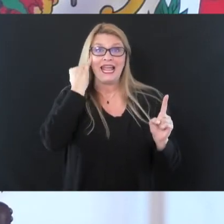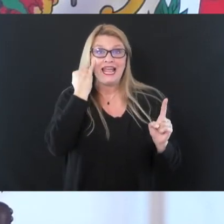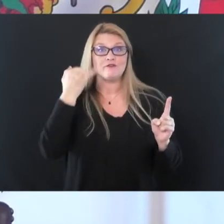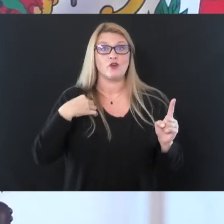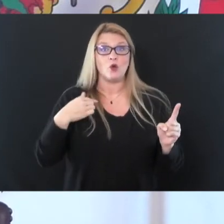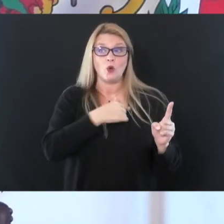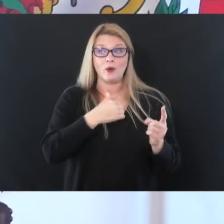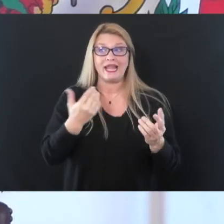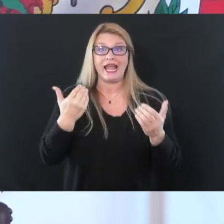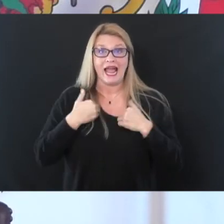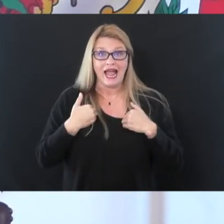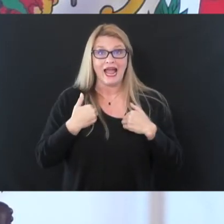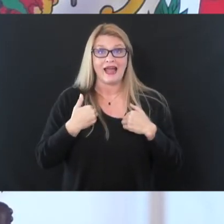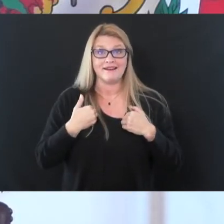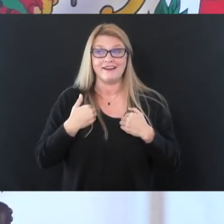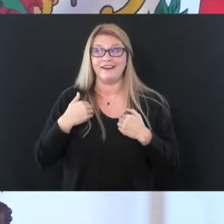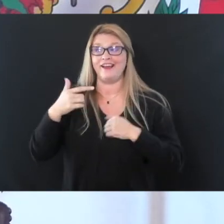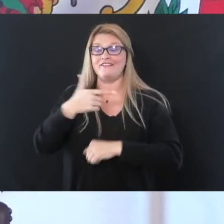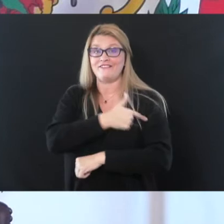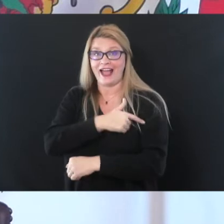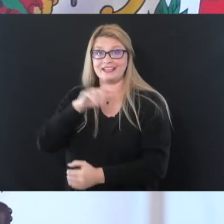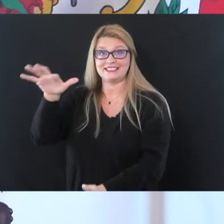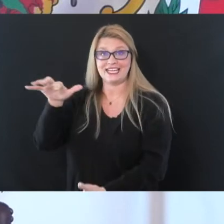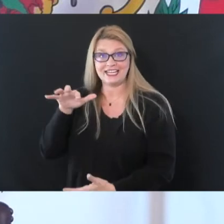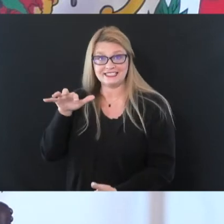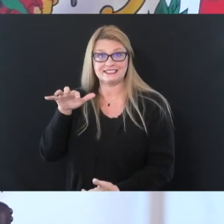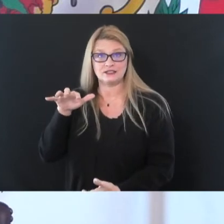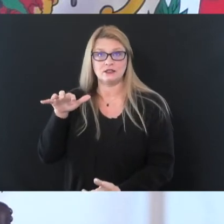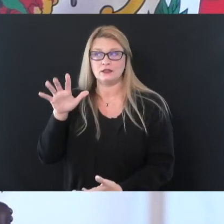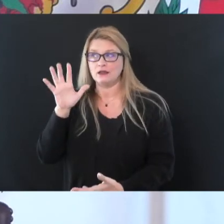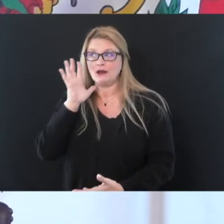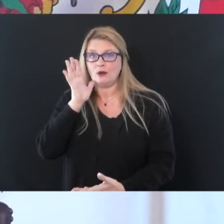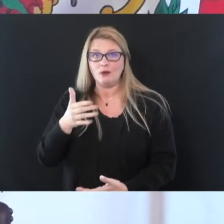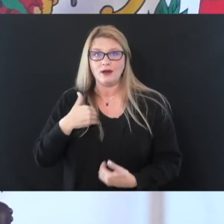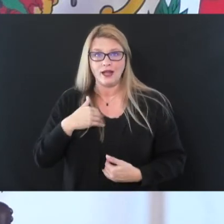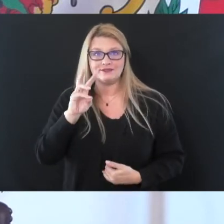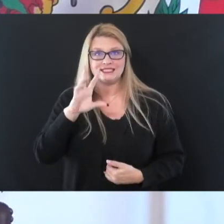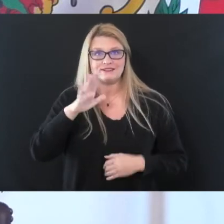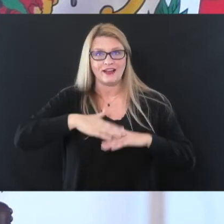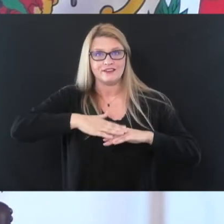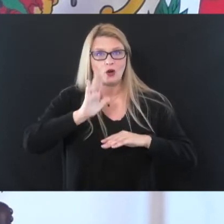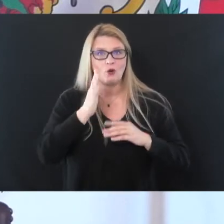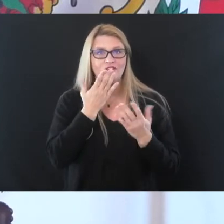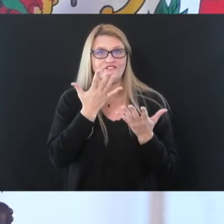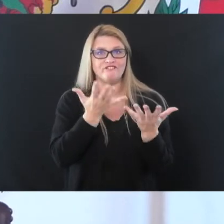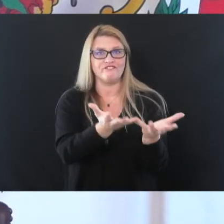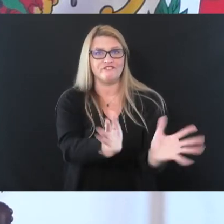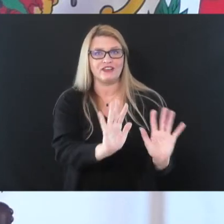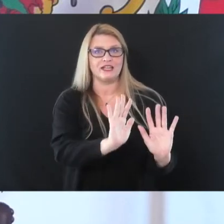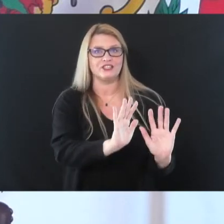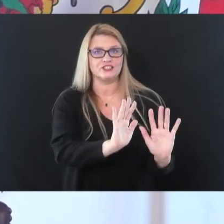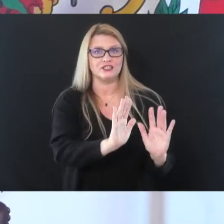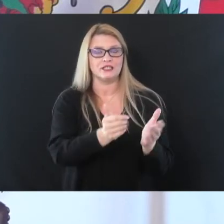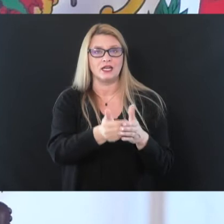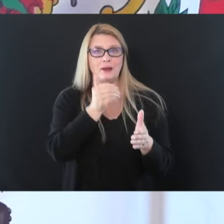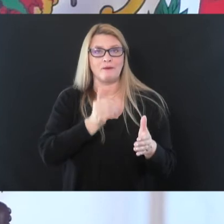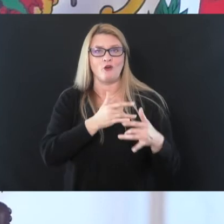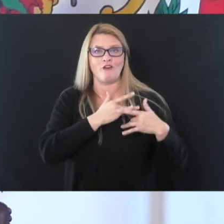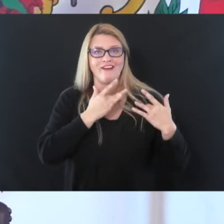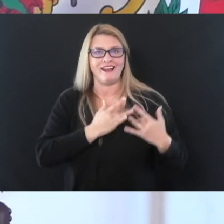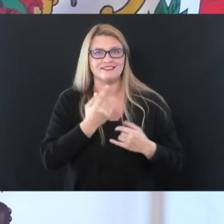the vaccines, we could get everybody 65 and older vaccinated by